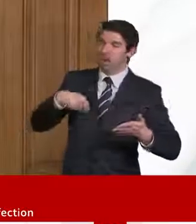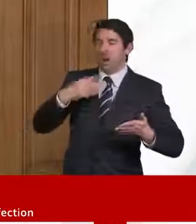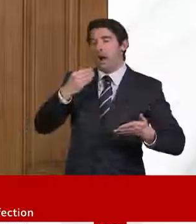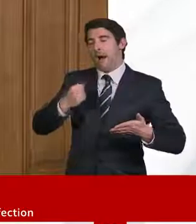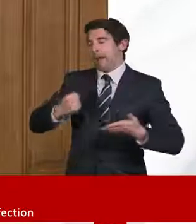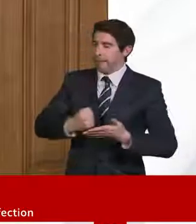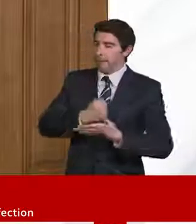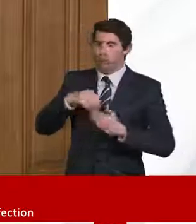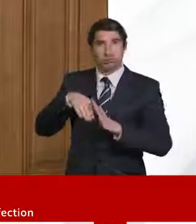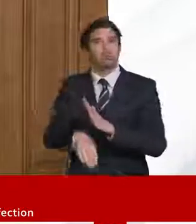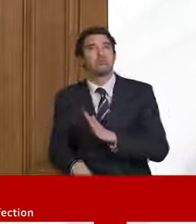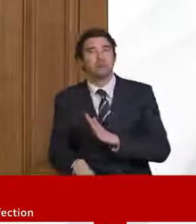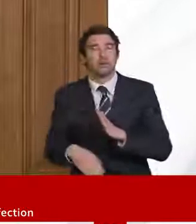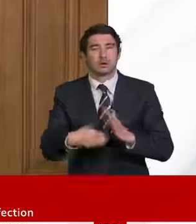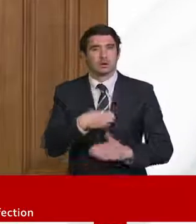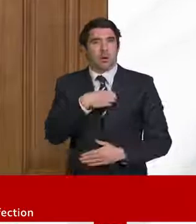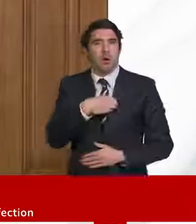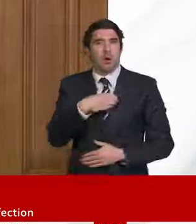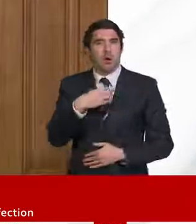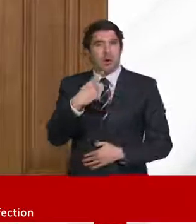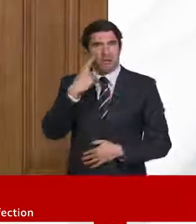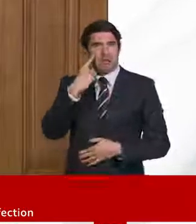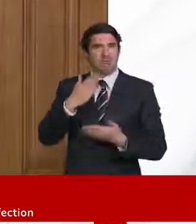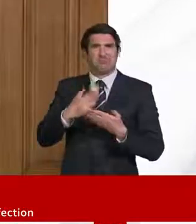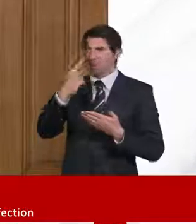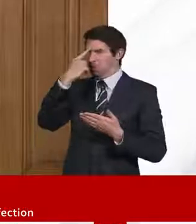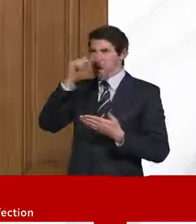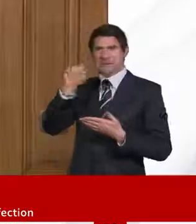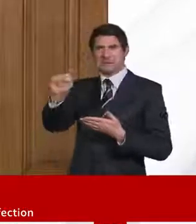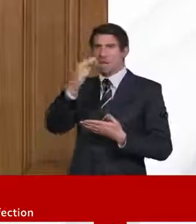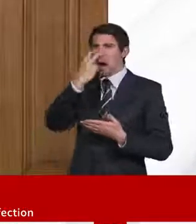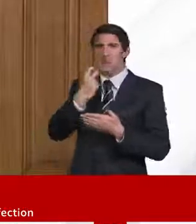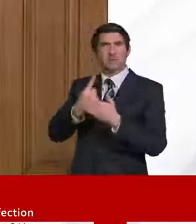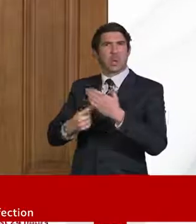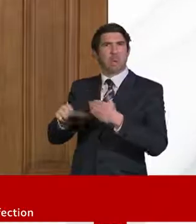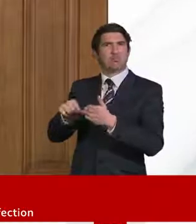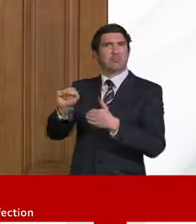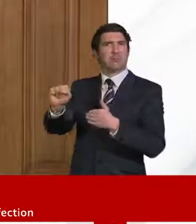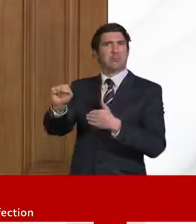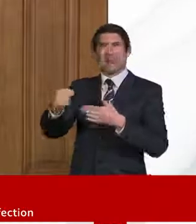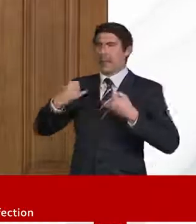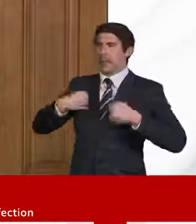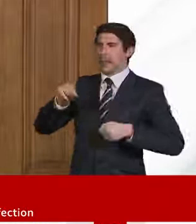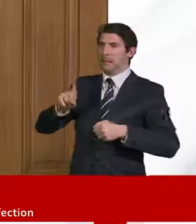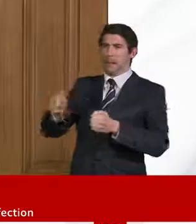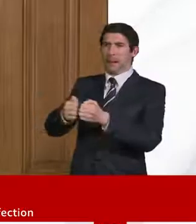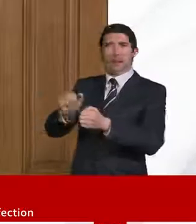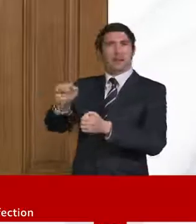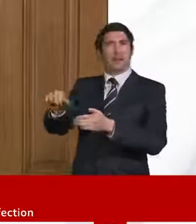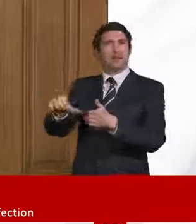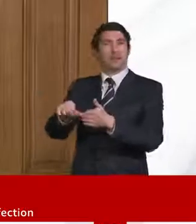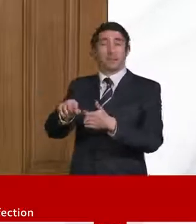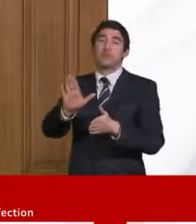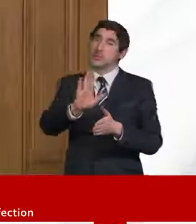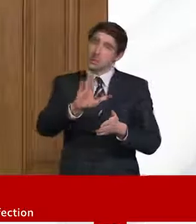yourself as a part of the risk or part of the affected group. And so they are really sad reminders that it doesn't matter what age